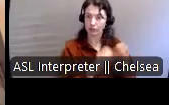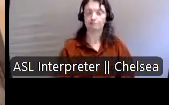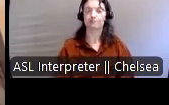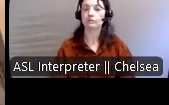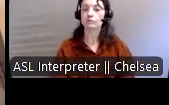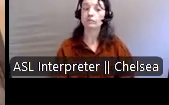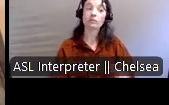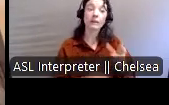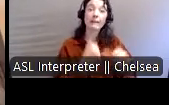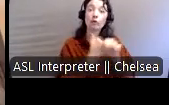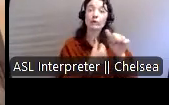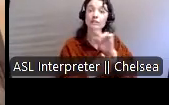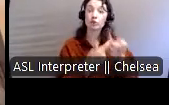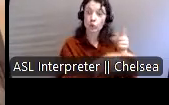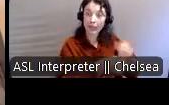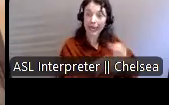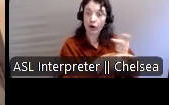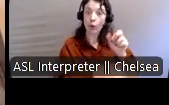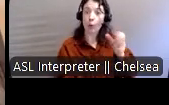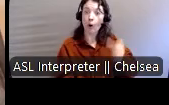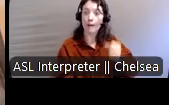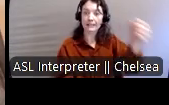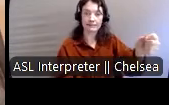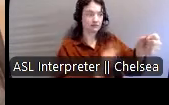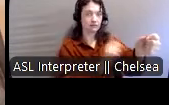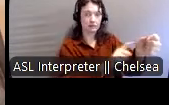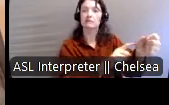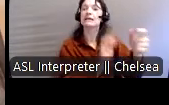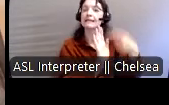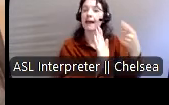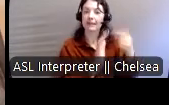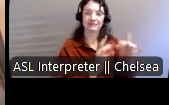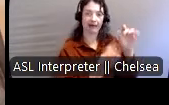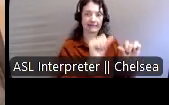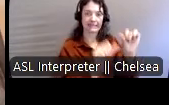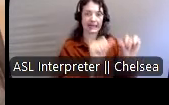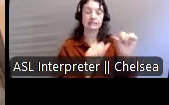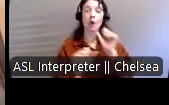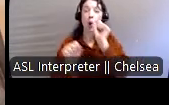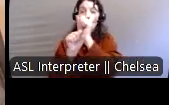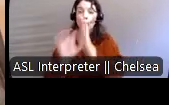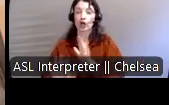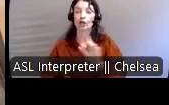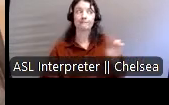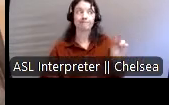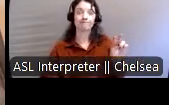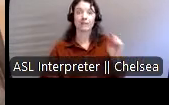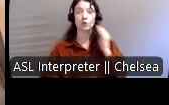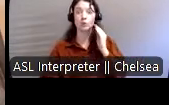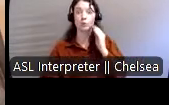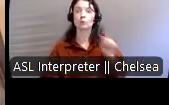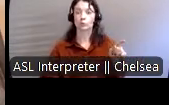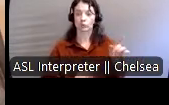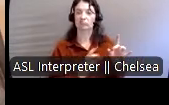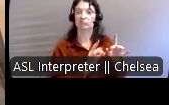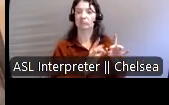if violence is assessed in. I've reviewed cases where there were workers that were aware of the escalated behavior, but they didn't want to formally